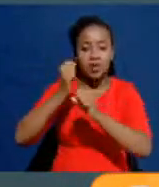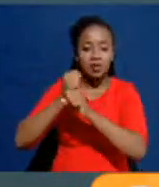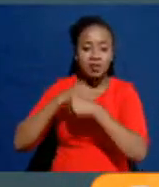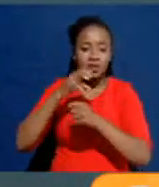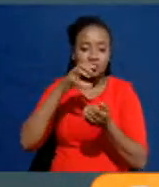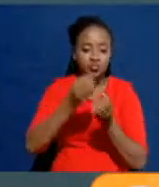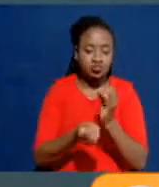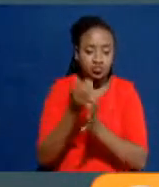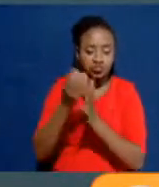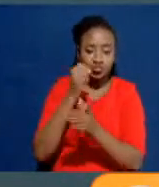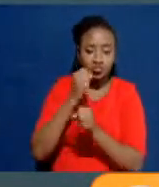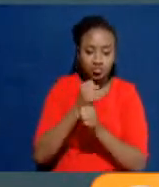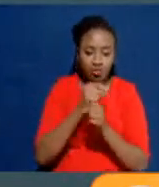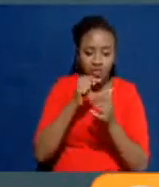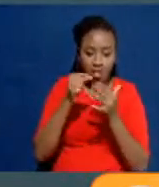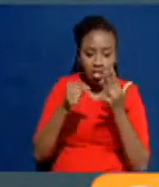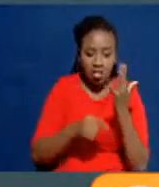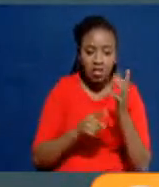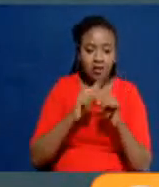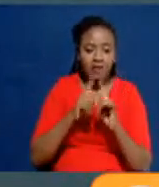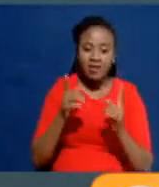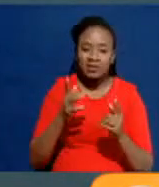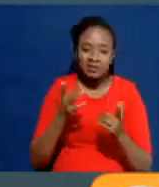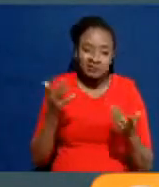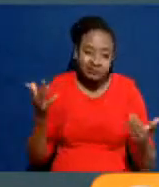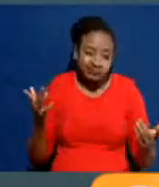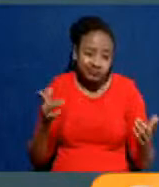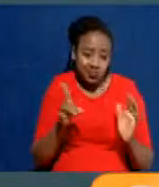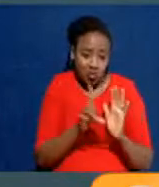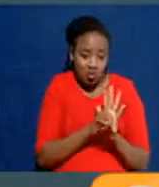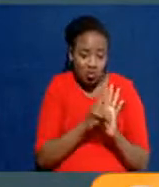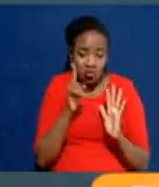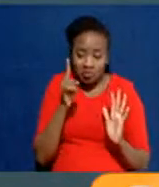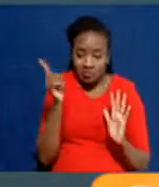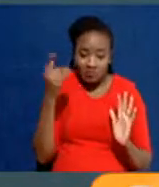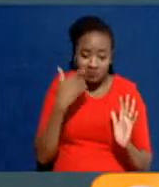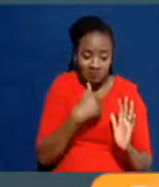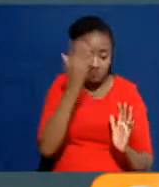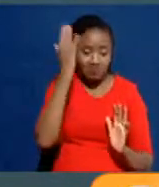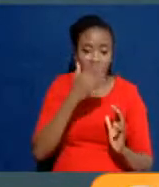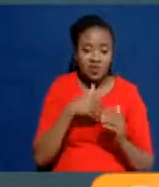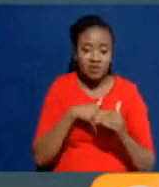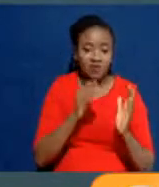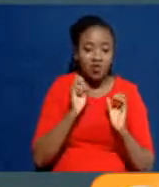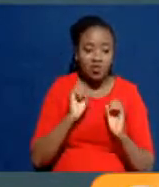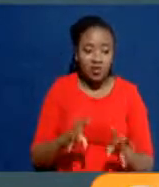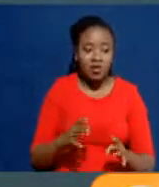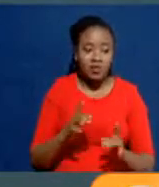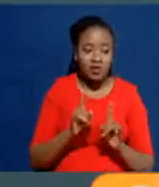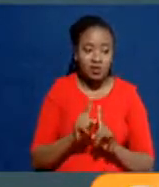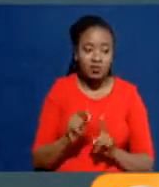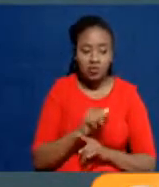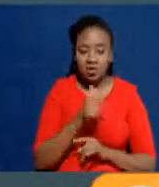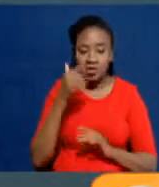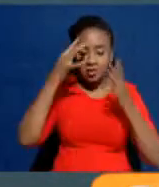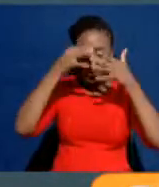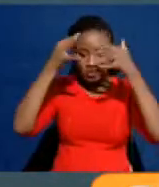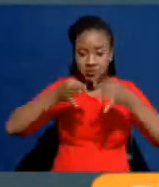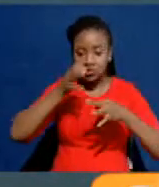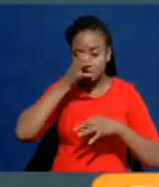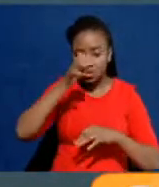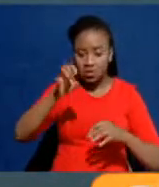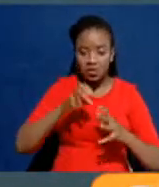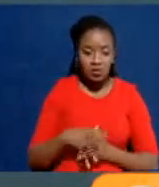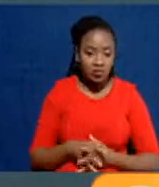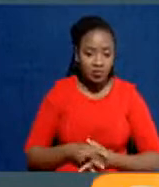this or that? Or is it a case of just that the law was not being followed, that such decisions were being taken against the